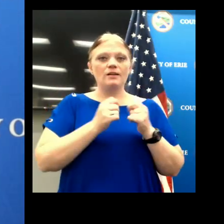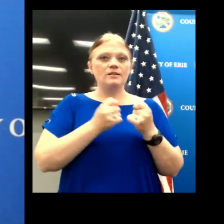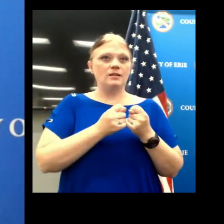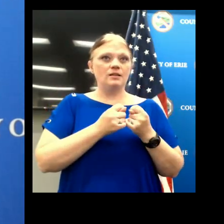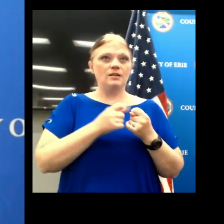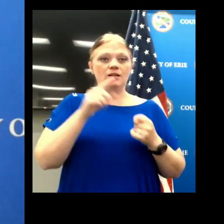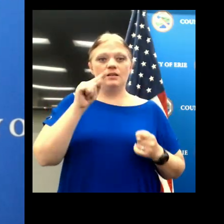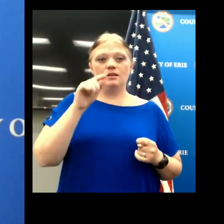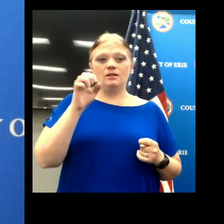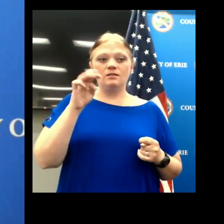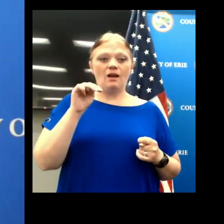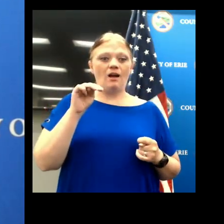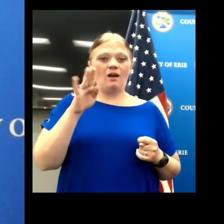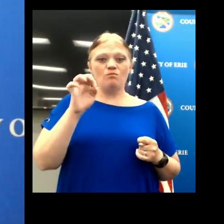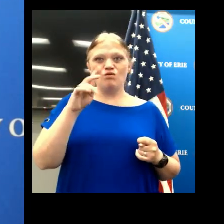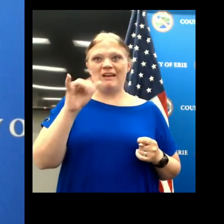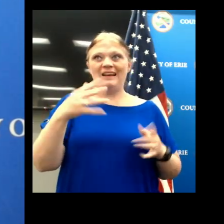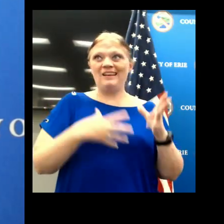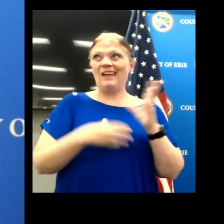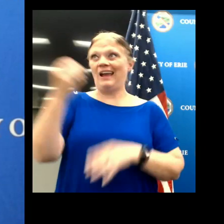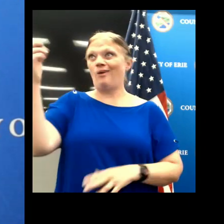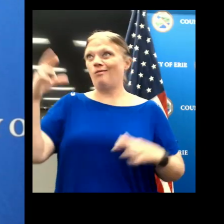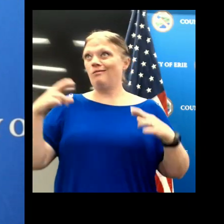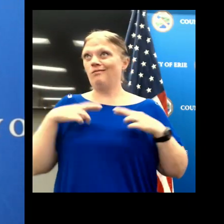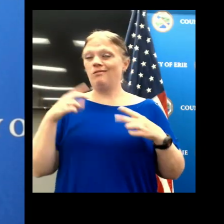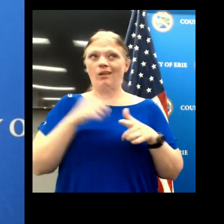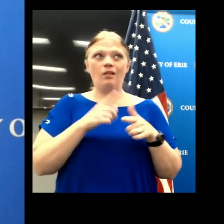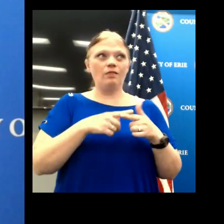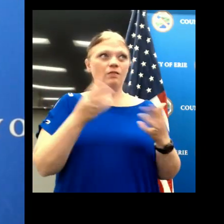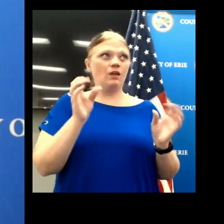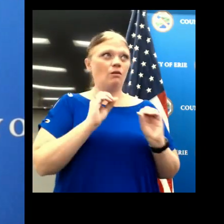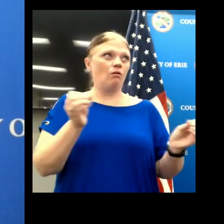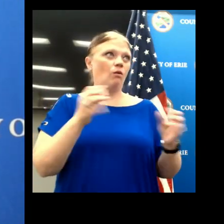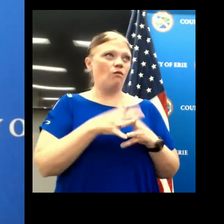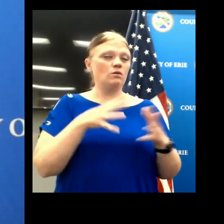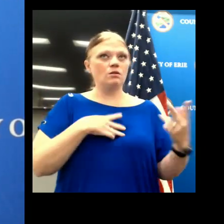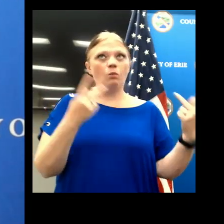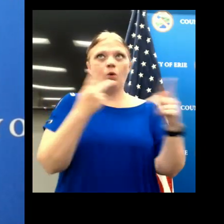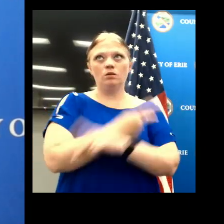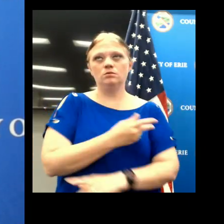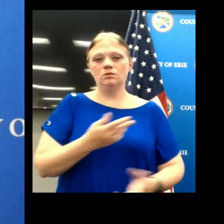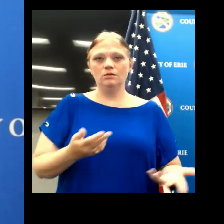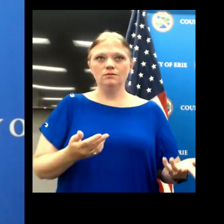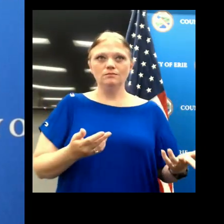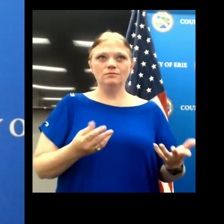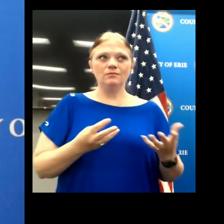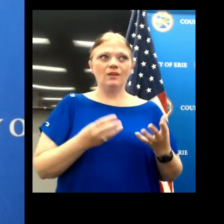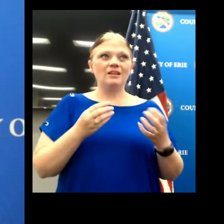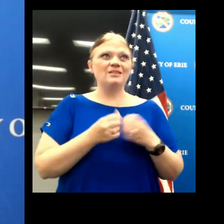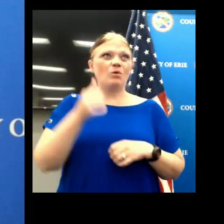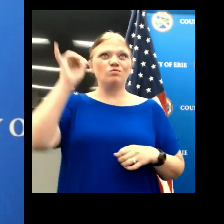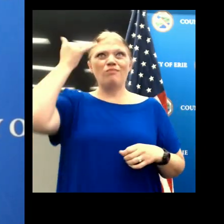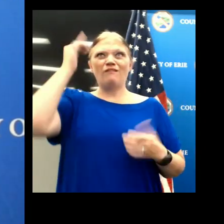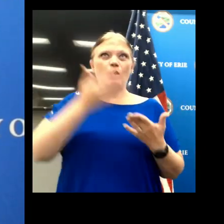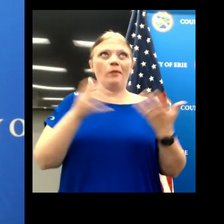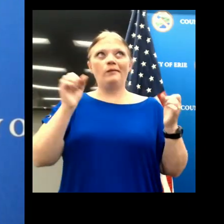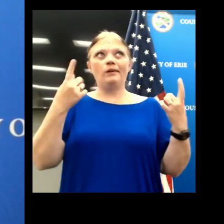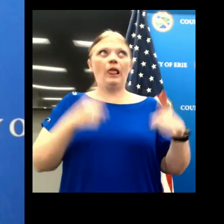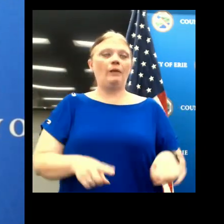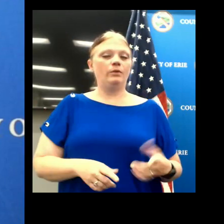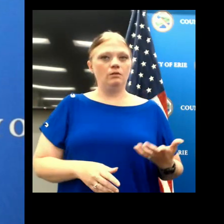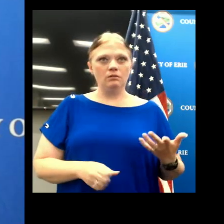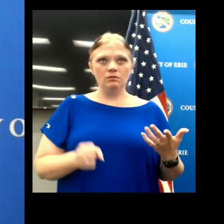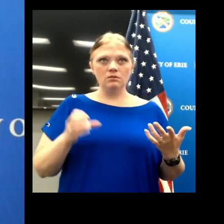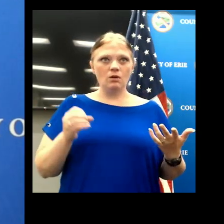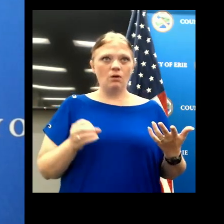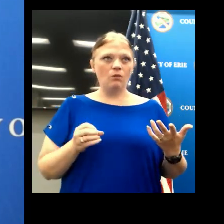Tom Brady out of the division, and then there's no football. That's the worst thing that could happen. And that's the most Buffalo thing that could happen of all. So